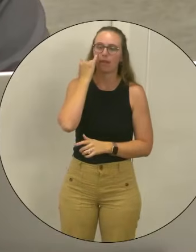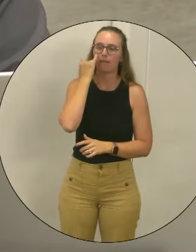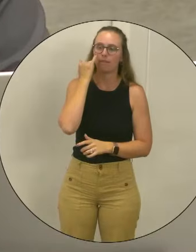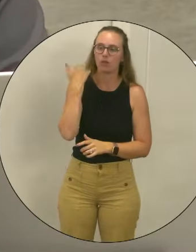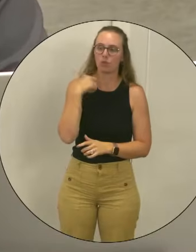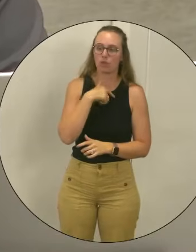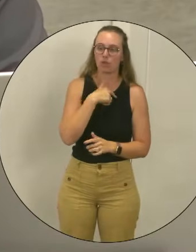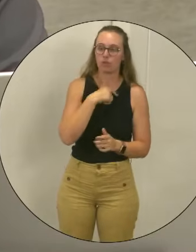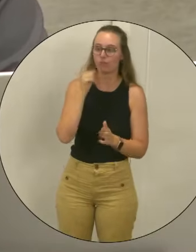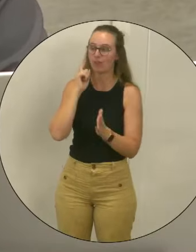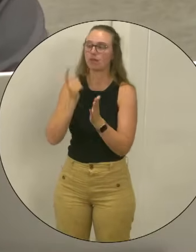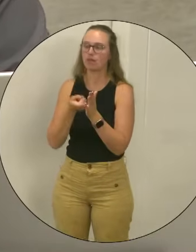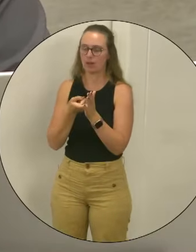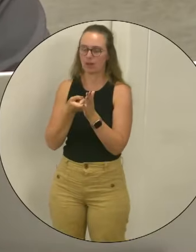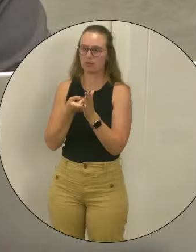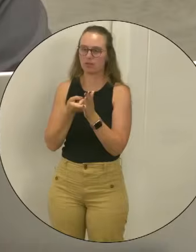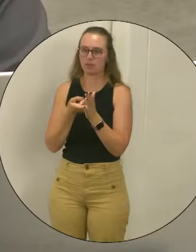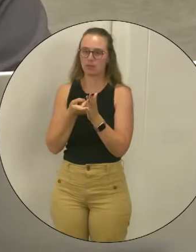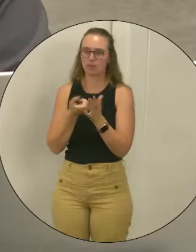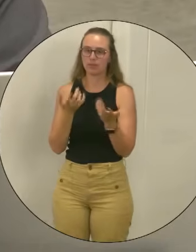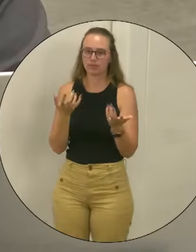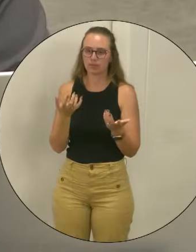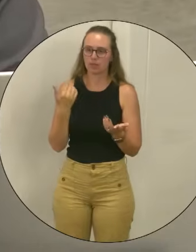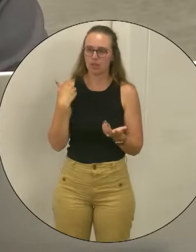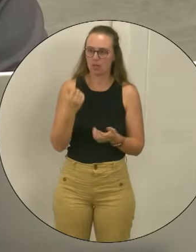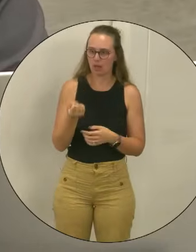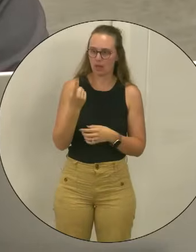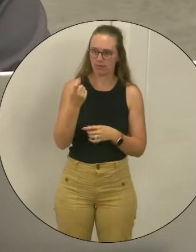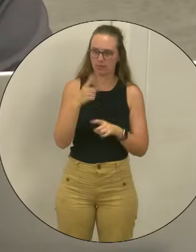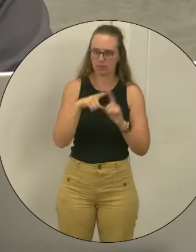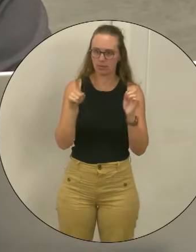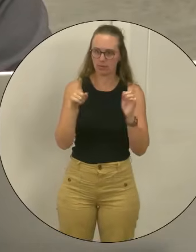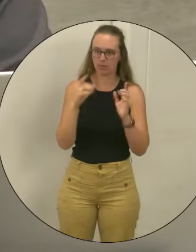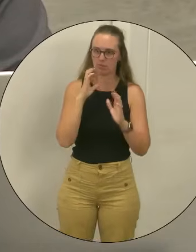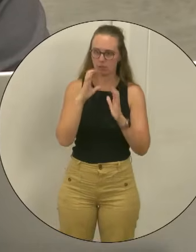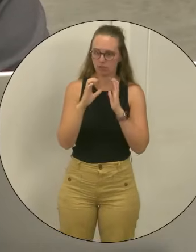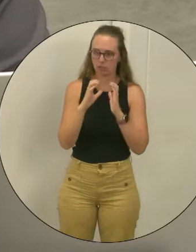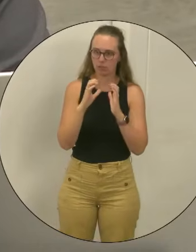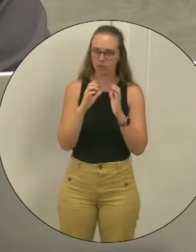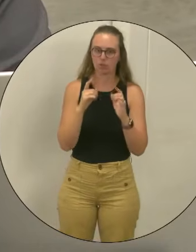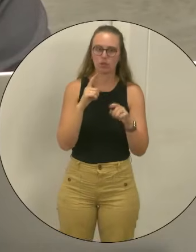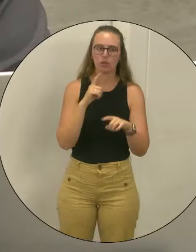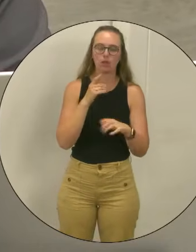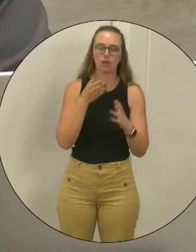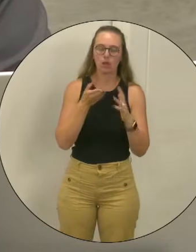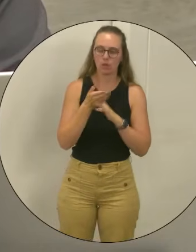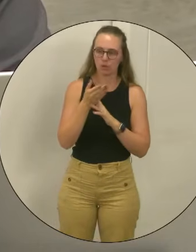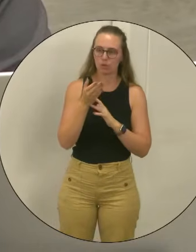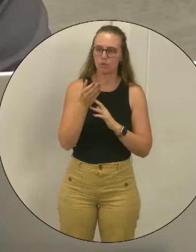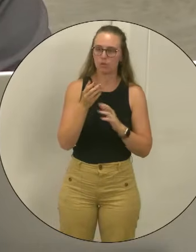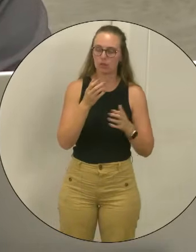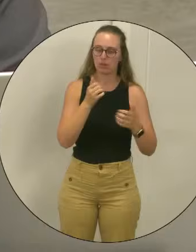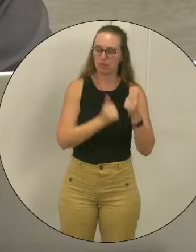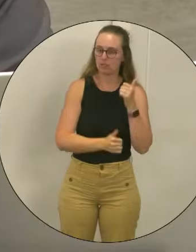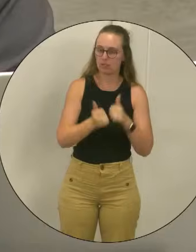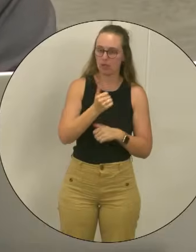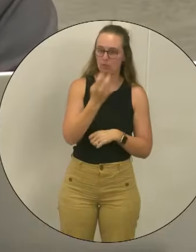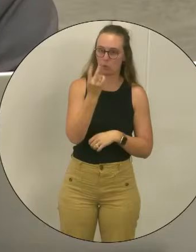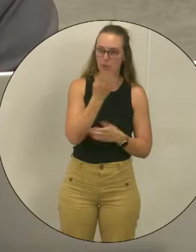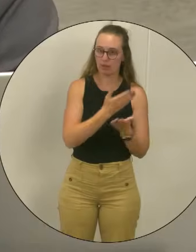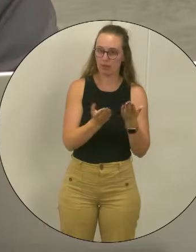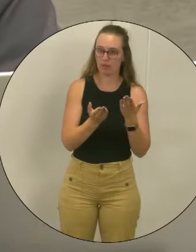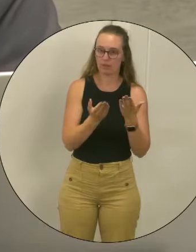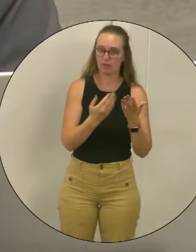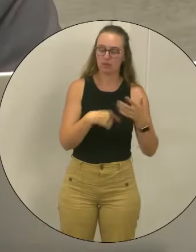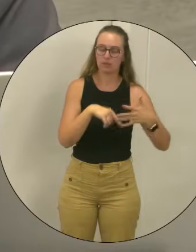all recognized, we had 11 independent conversations, and through 11 independent conversations, the top two things that came out were